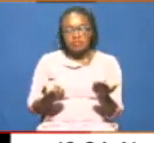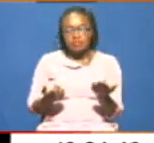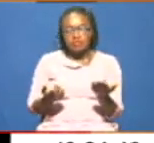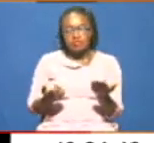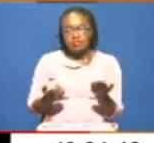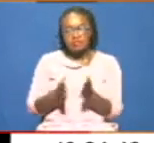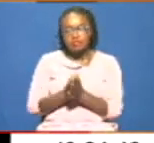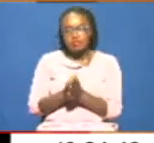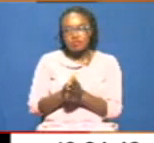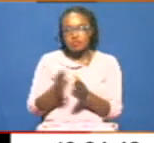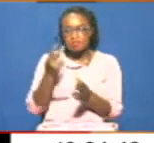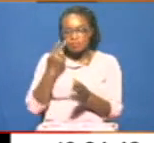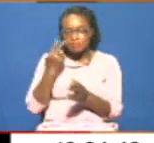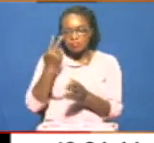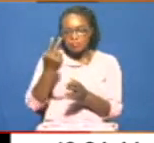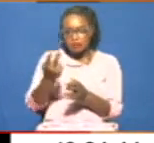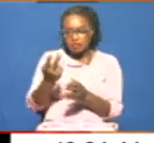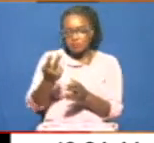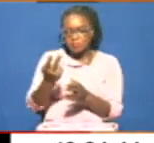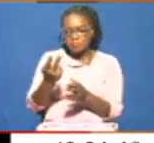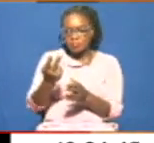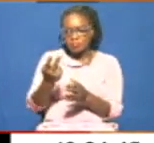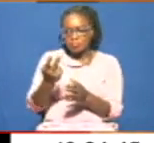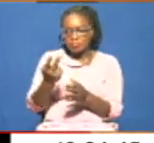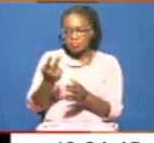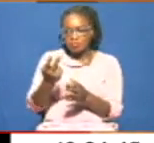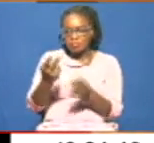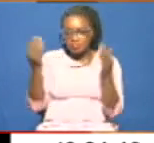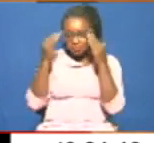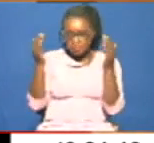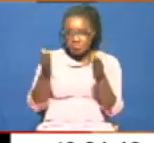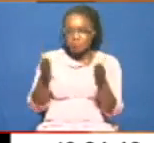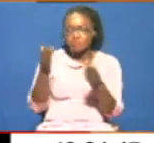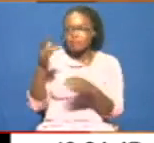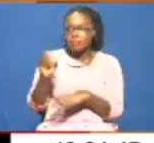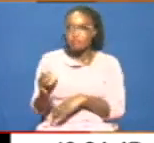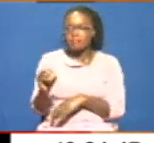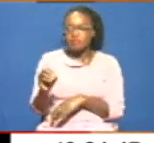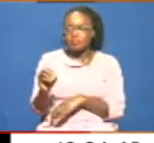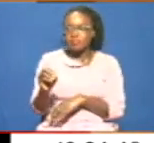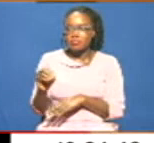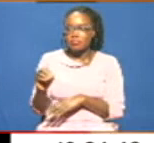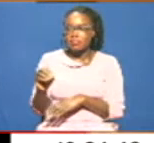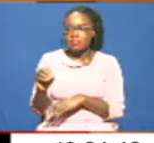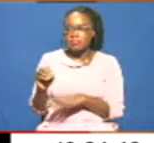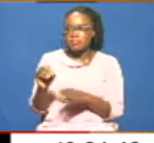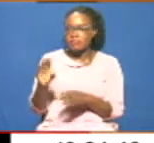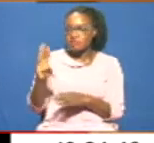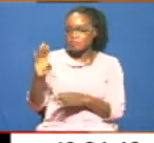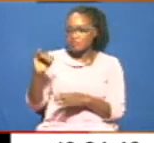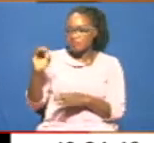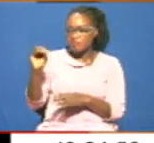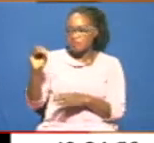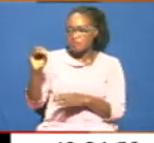as we look forward to, for example, now there is a commitment to moving away from biomass fuel by the year